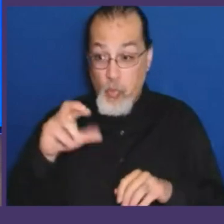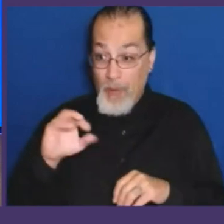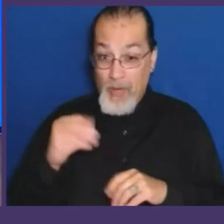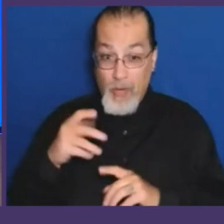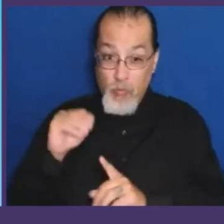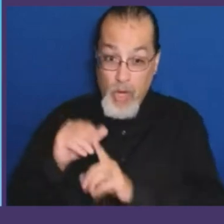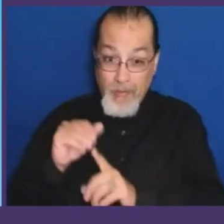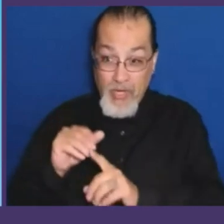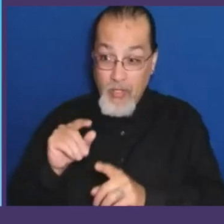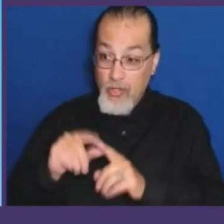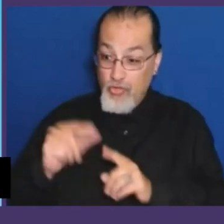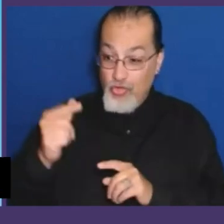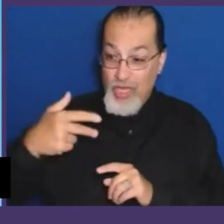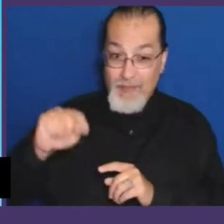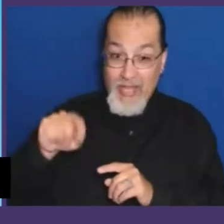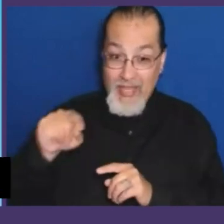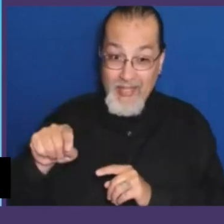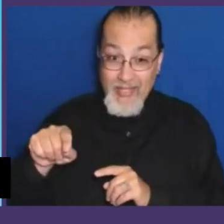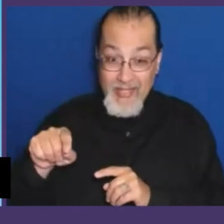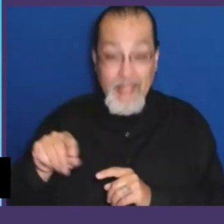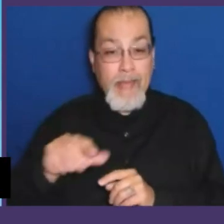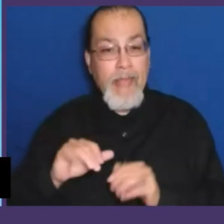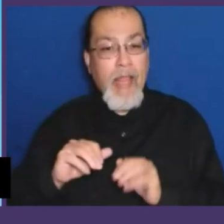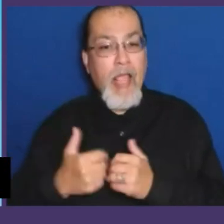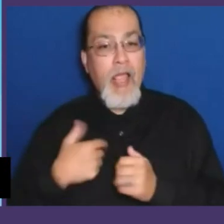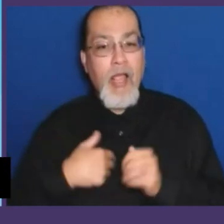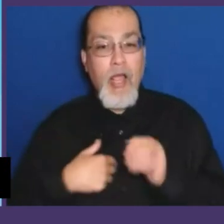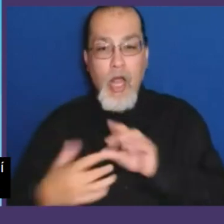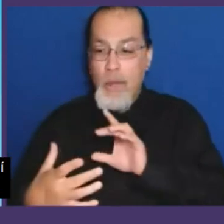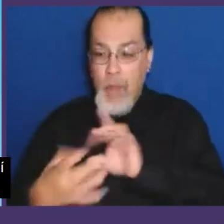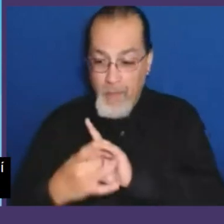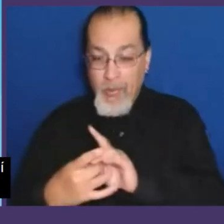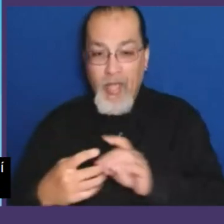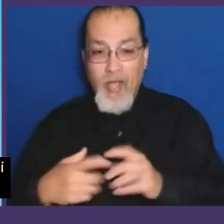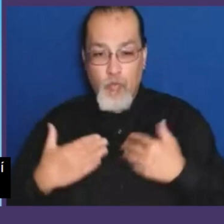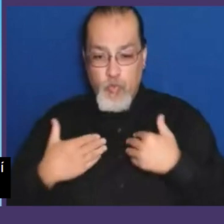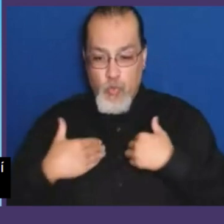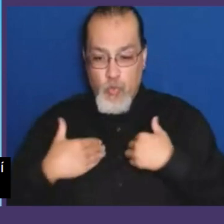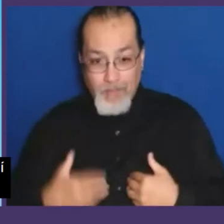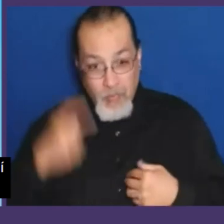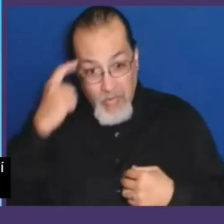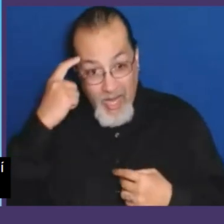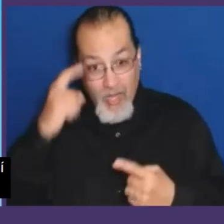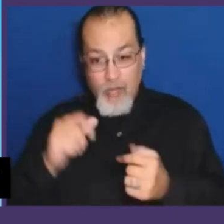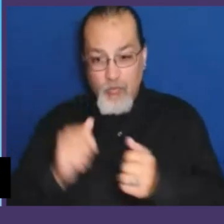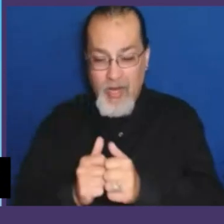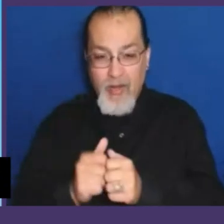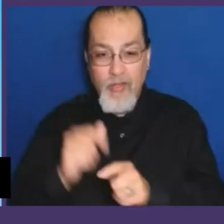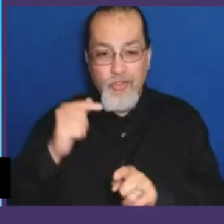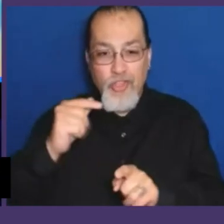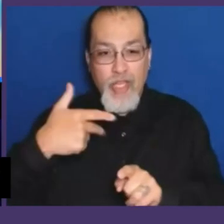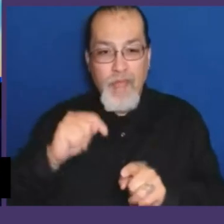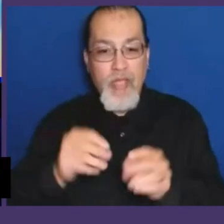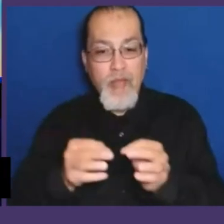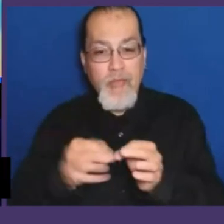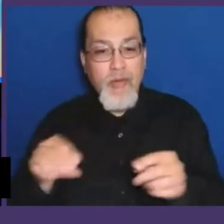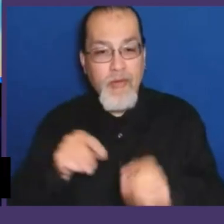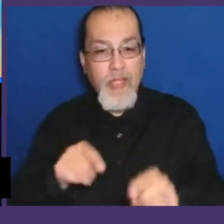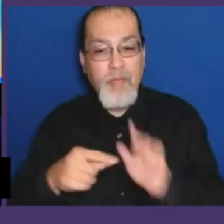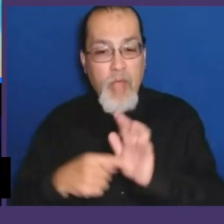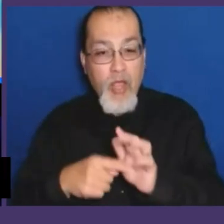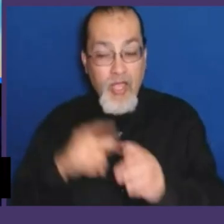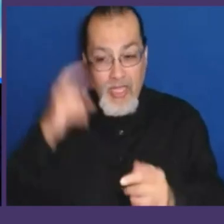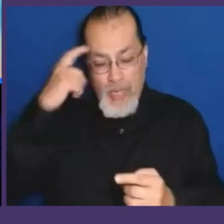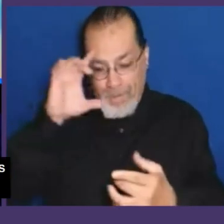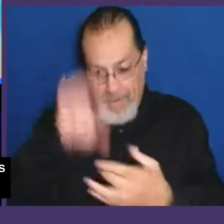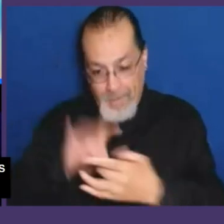architectures, like our brains here and LLM brains. You can look at it that way almost. So here's one thing that people found, for